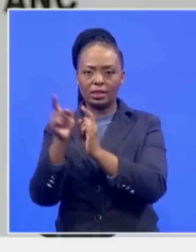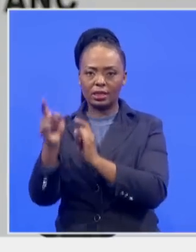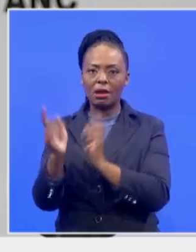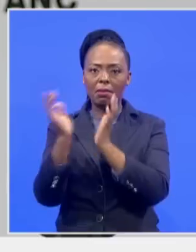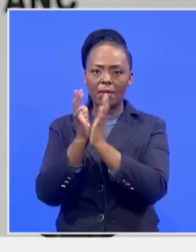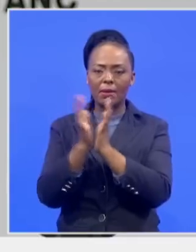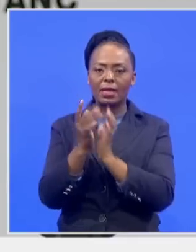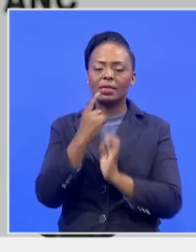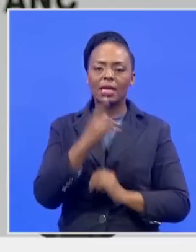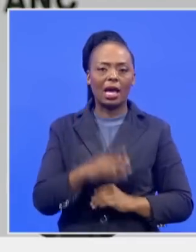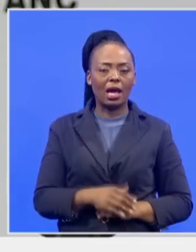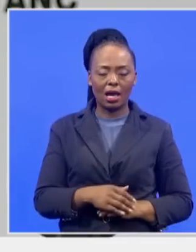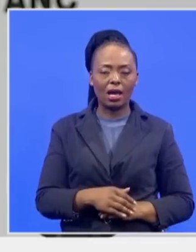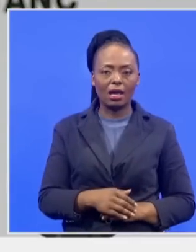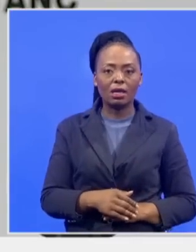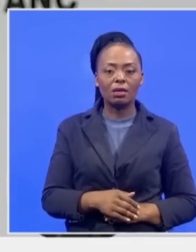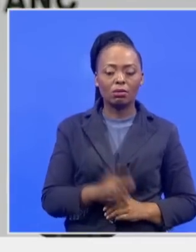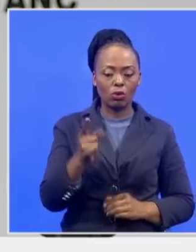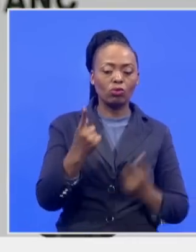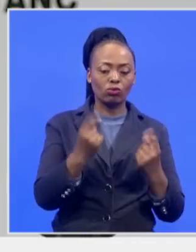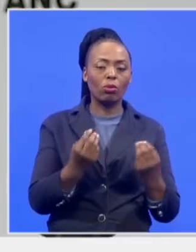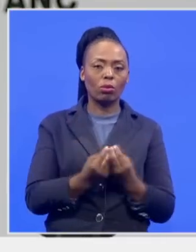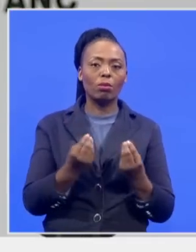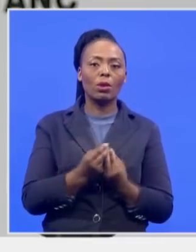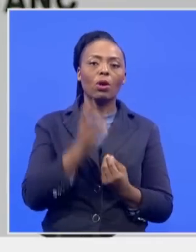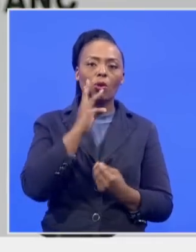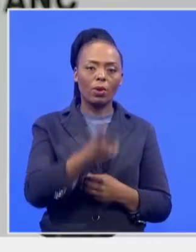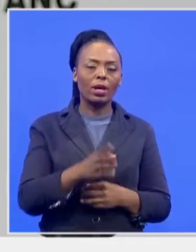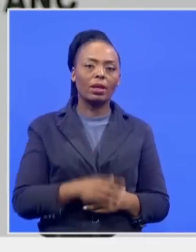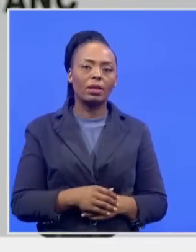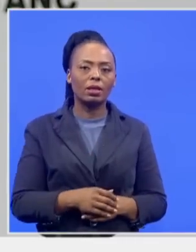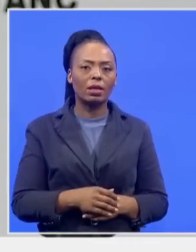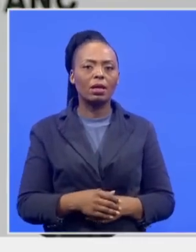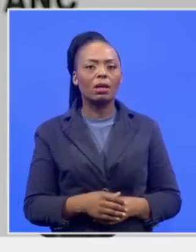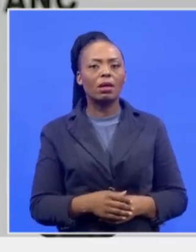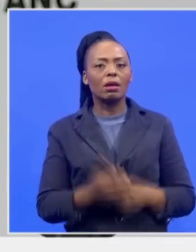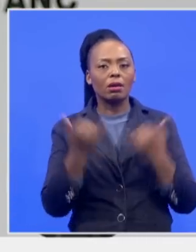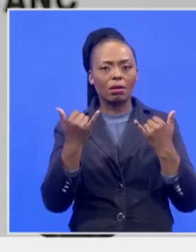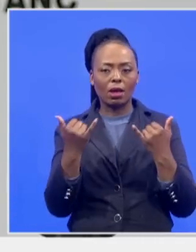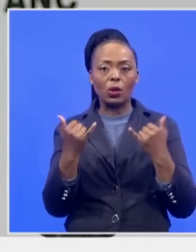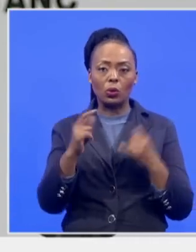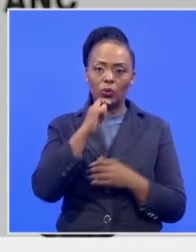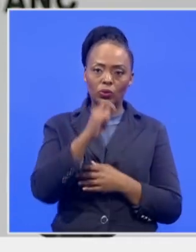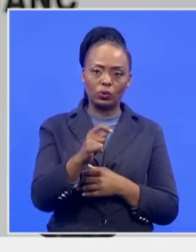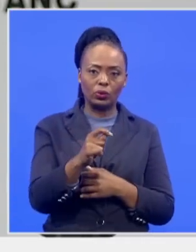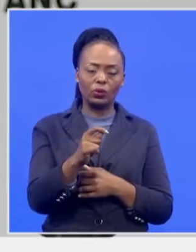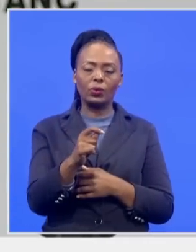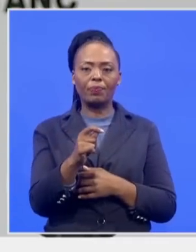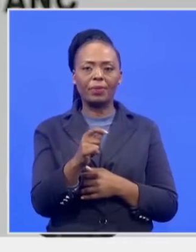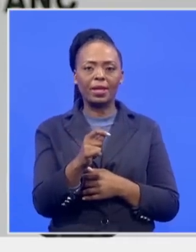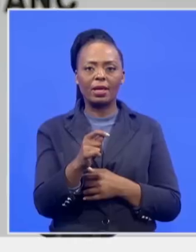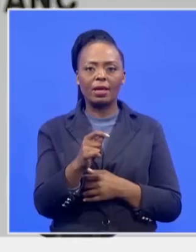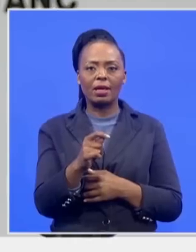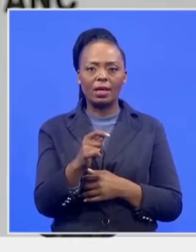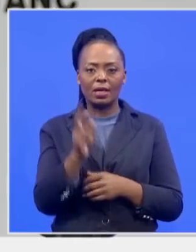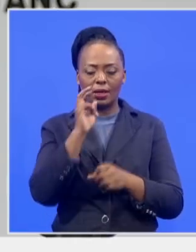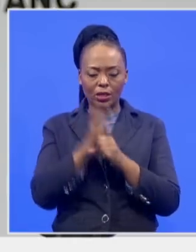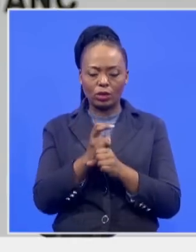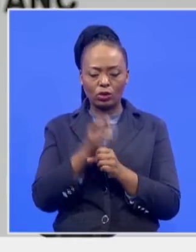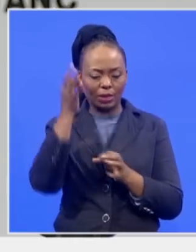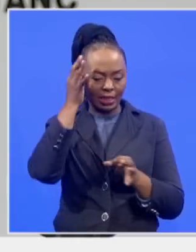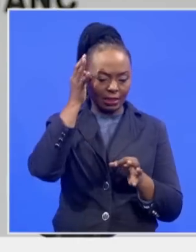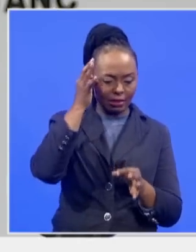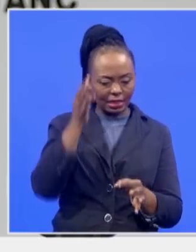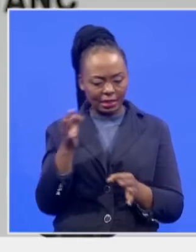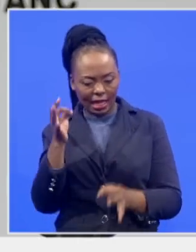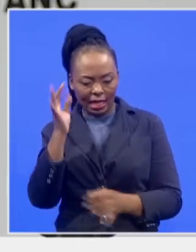toe the line. So clearly we are dealing here with mischief politically. So you've got to be decisive.